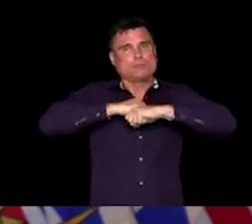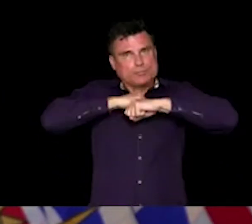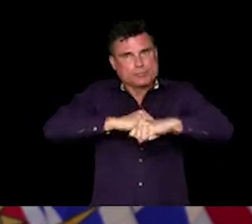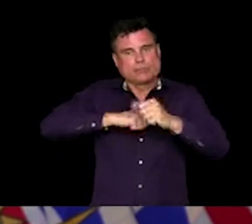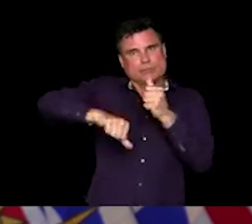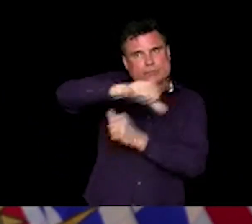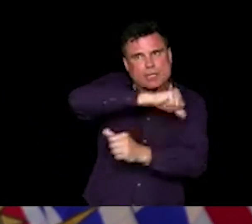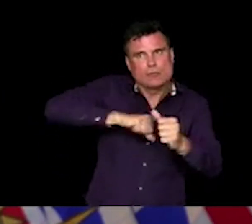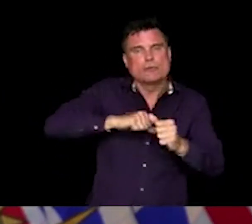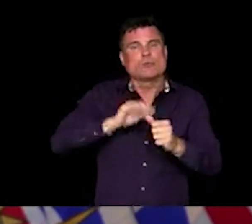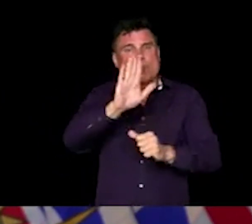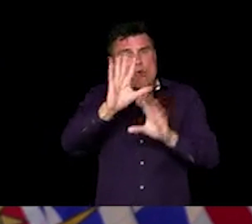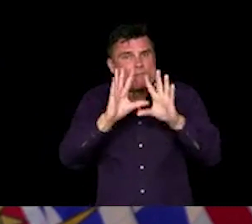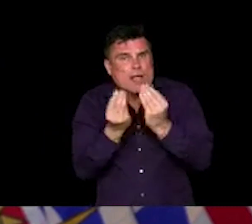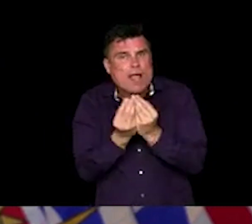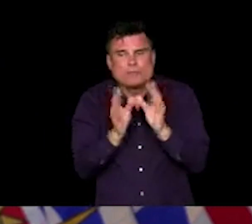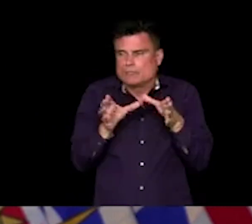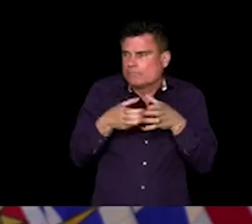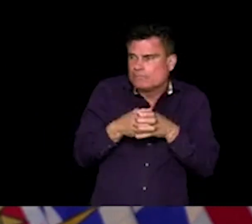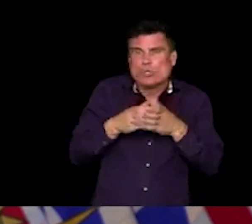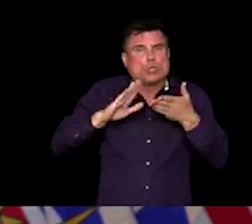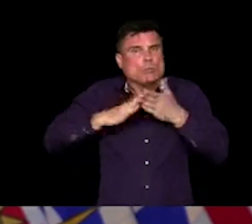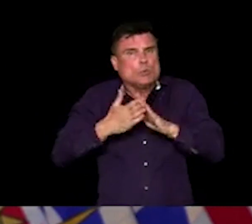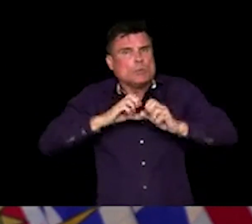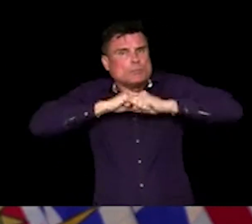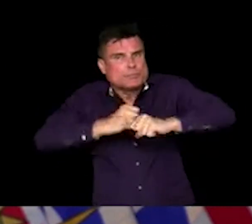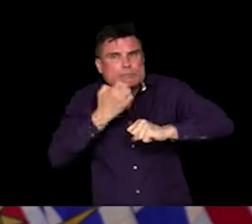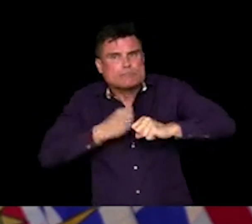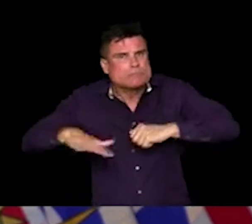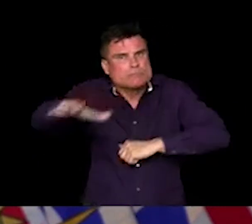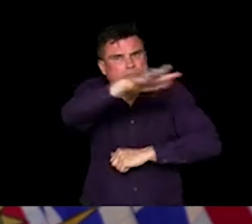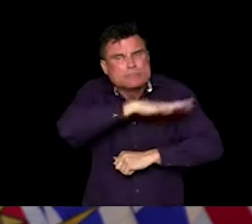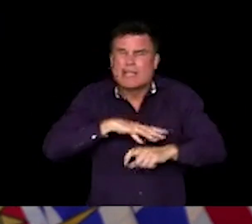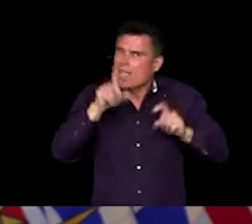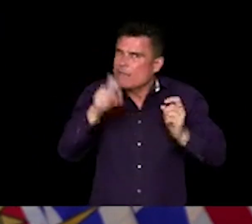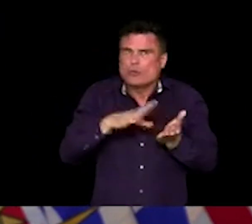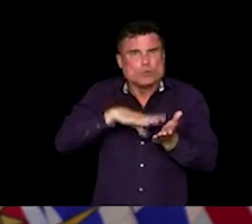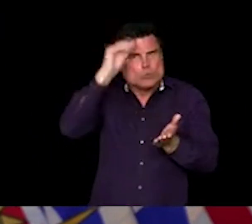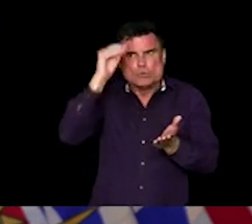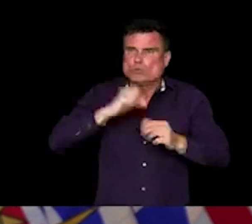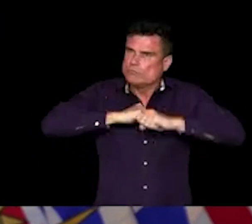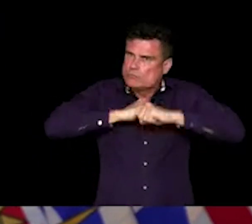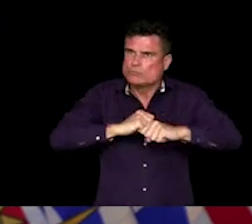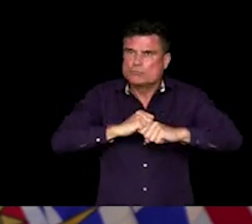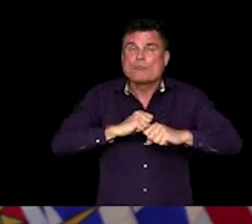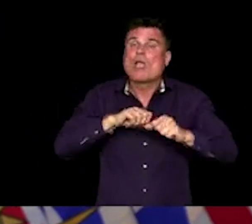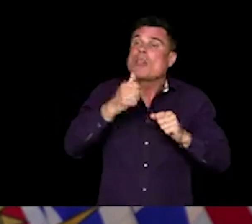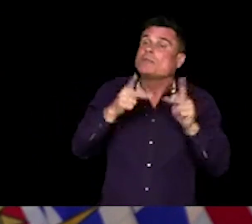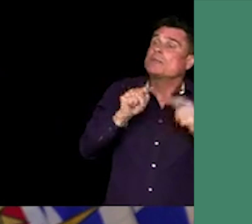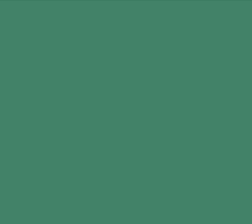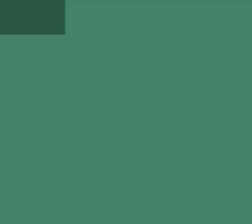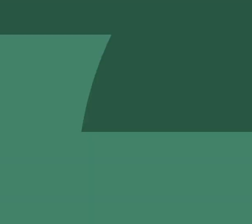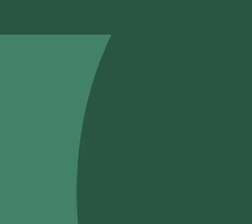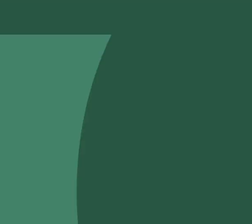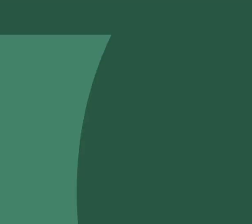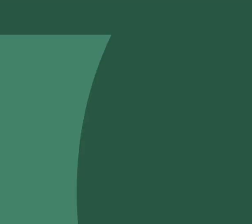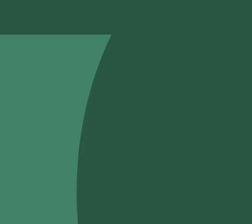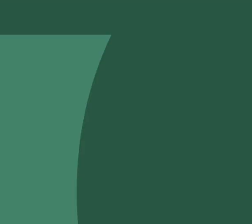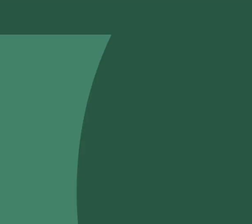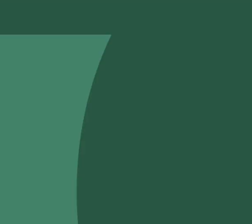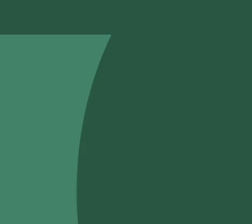to continue to do that in a respectful way, and to do that respectful and mindful of others who are around you as well.